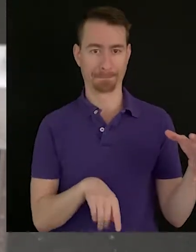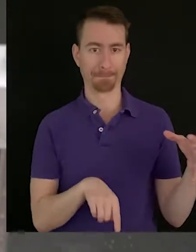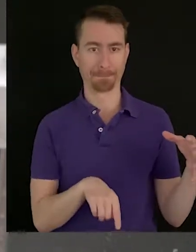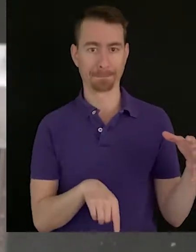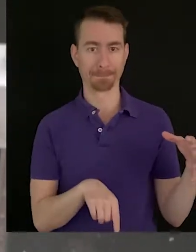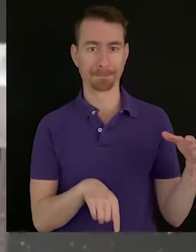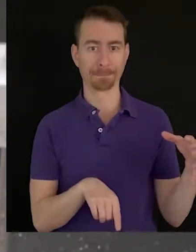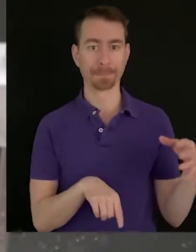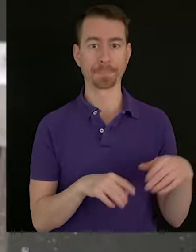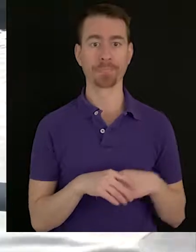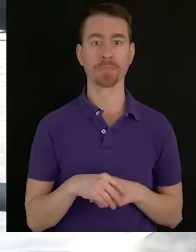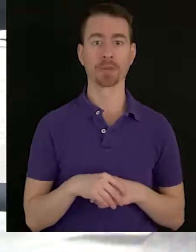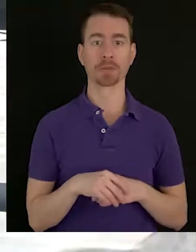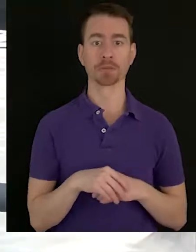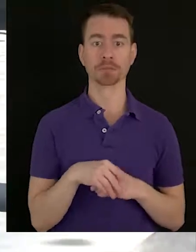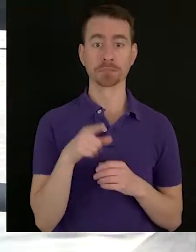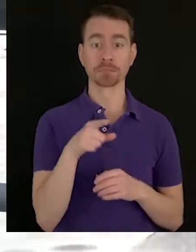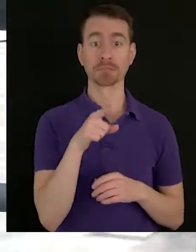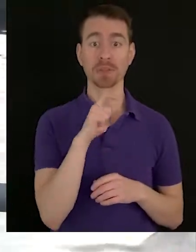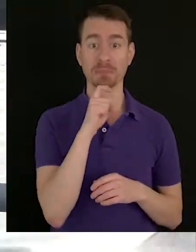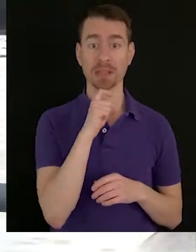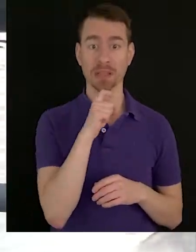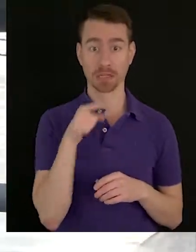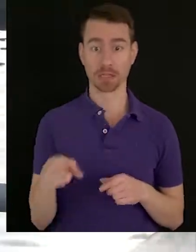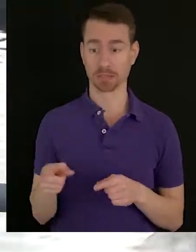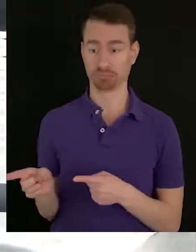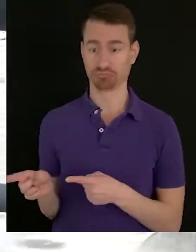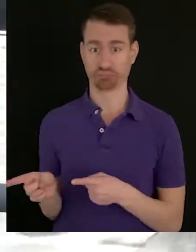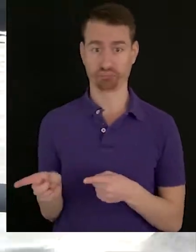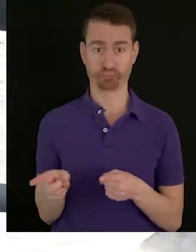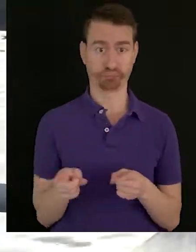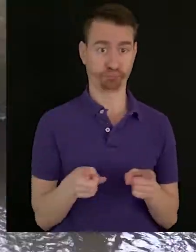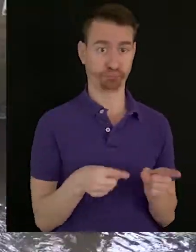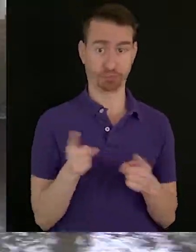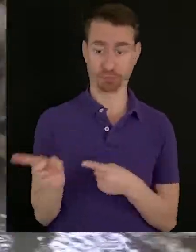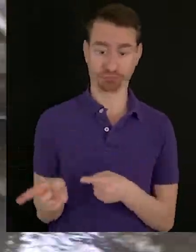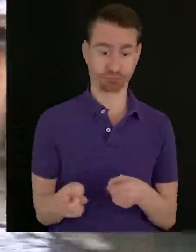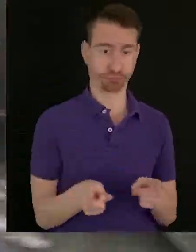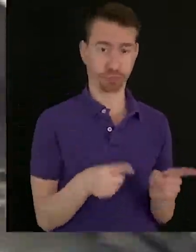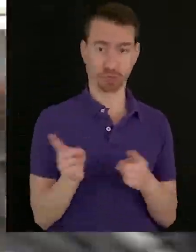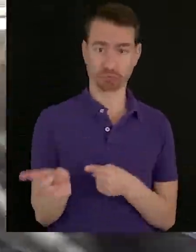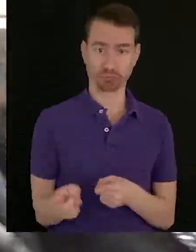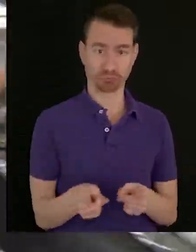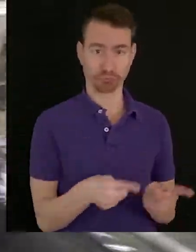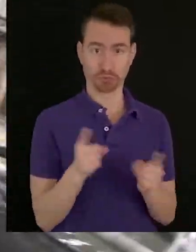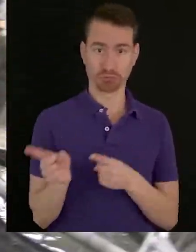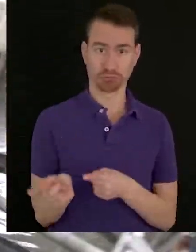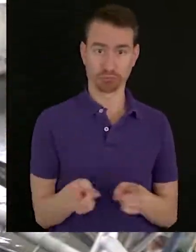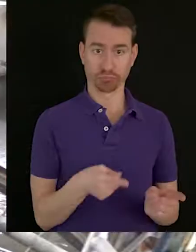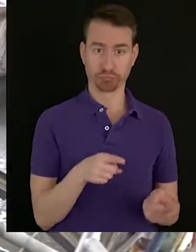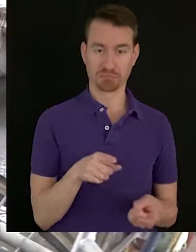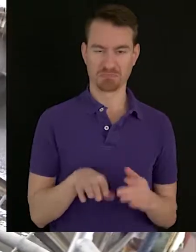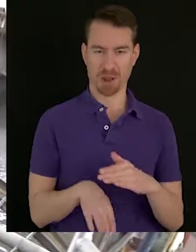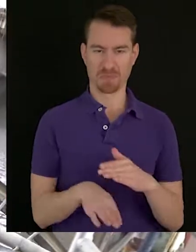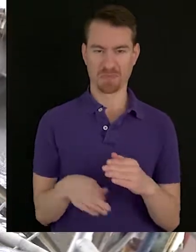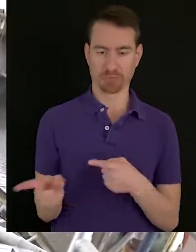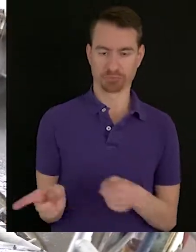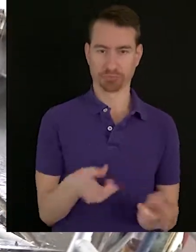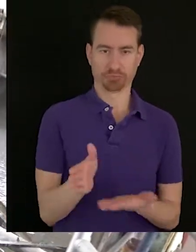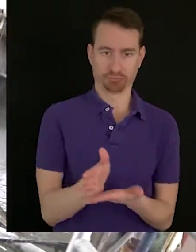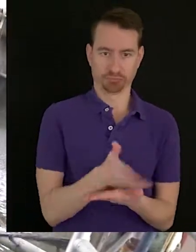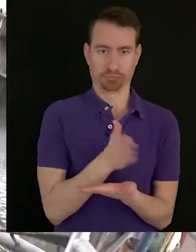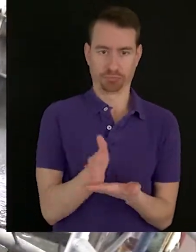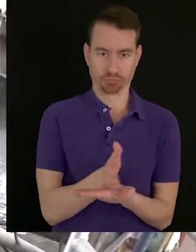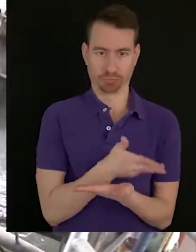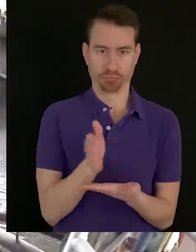that spray water onto the surface, like lawn sprinklers, to push and move the grease towards a giant metal scraper at the end of the